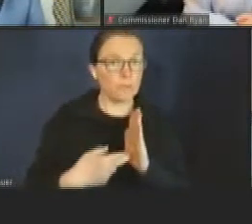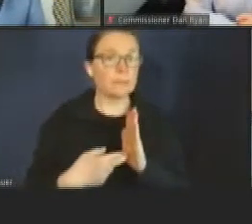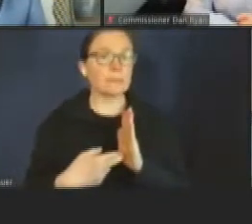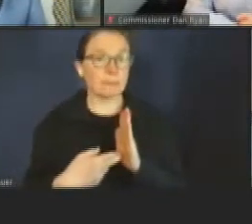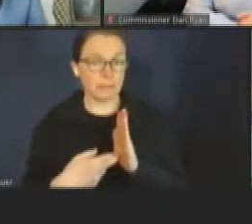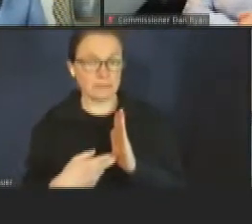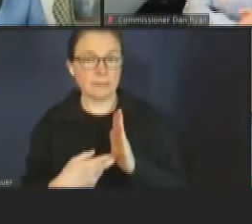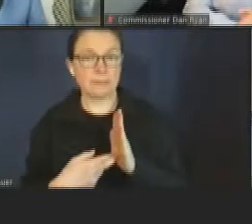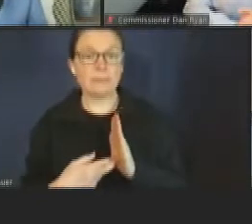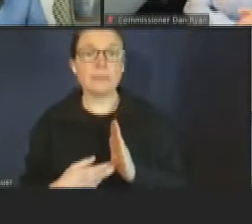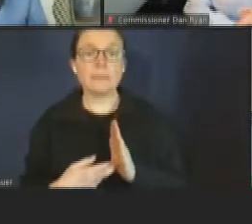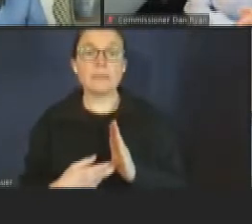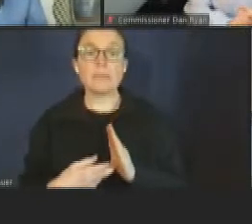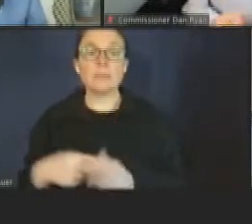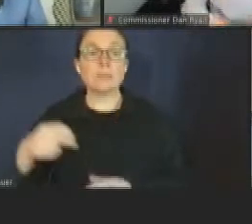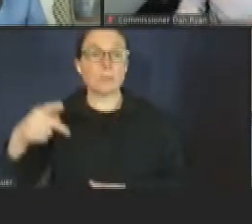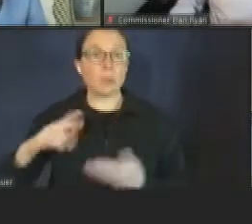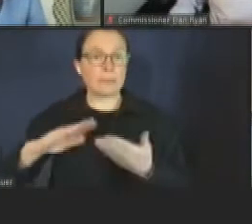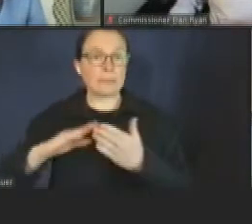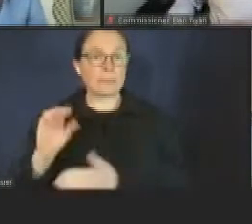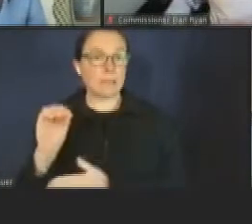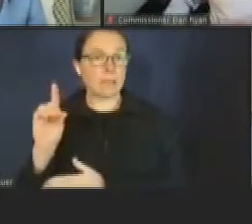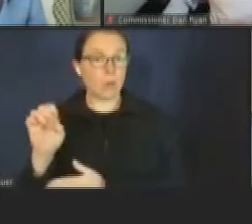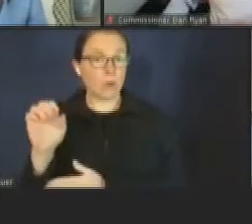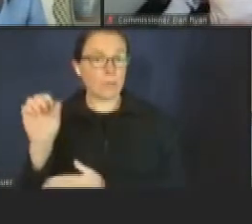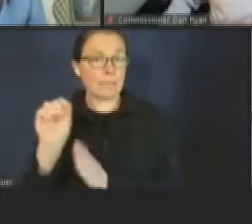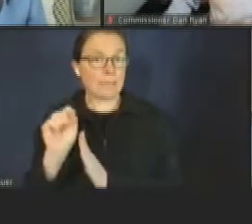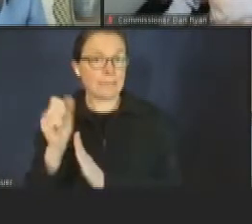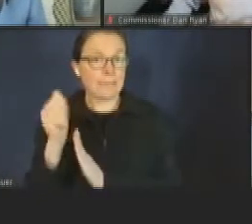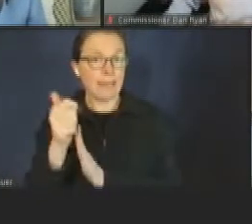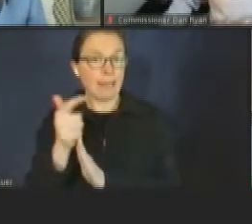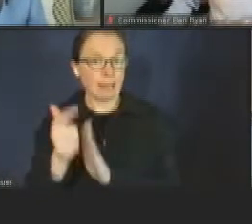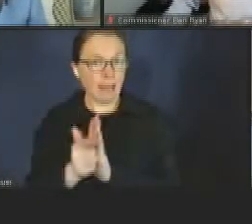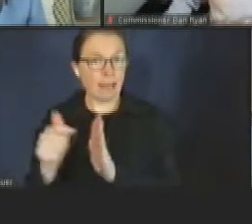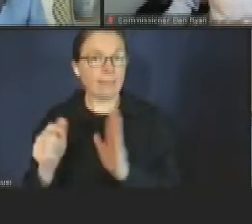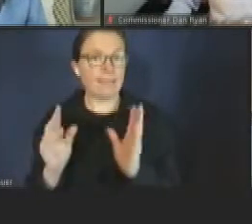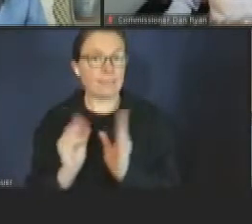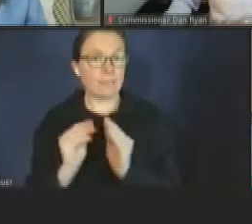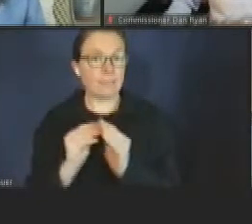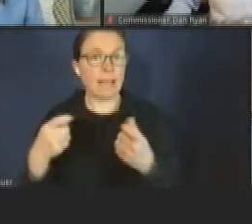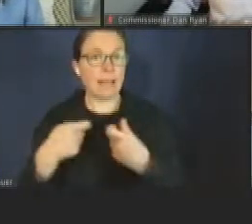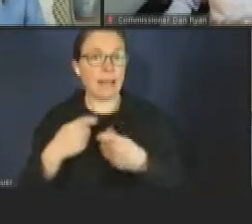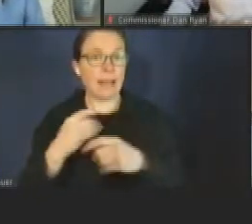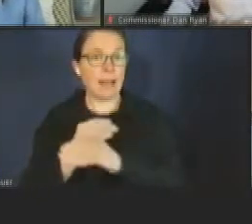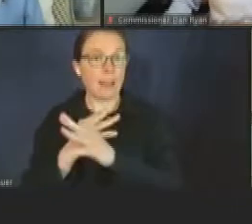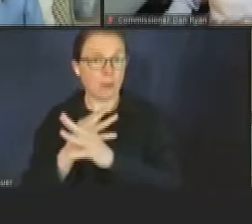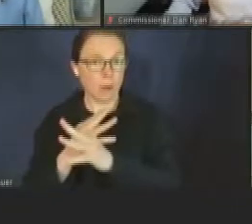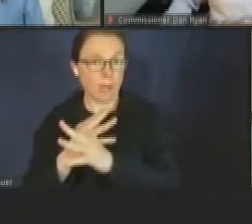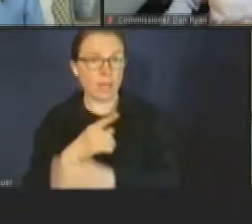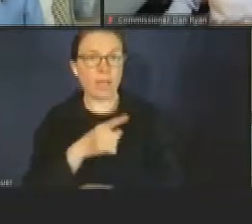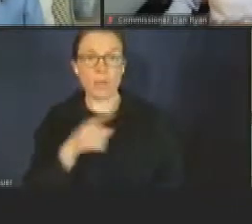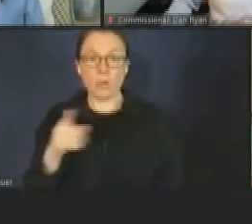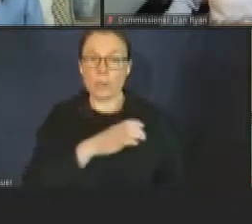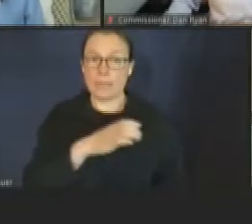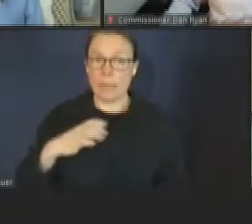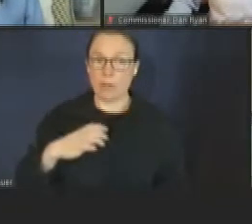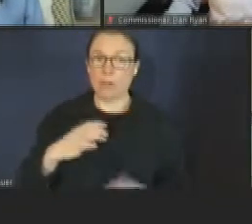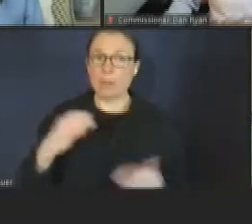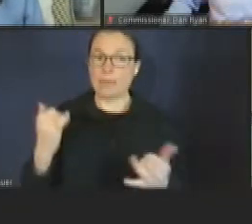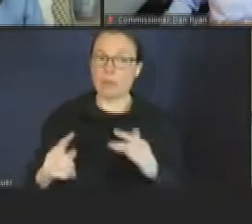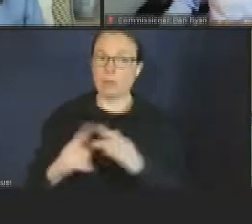under Portland City Code and state law, the City Council is holding this meeting electronically. So all members of council are attending remotely by video